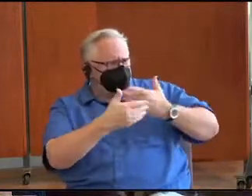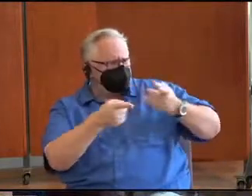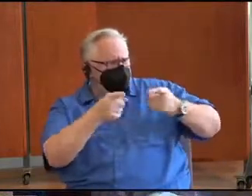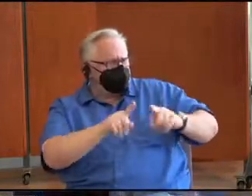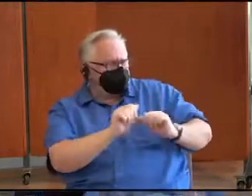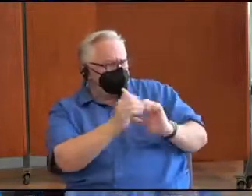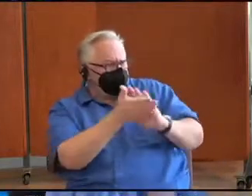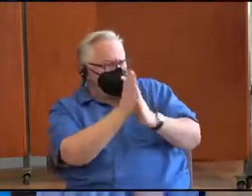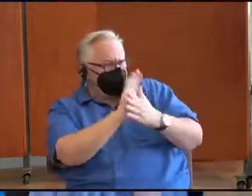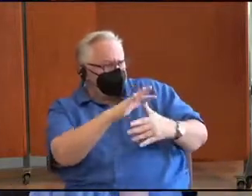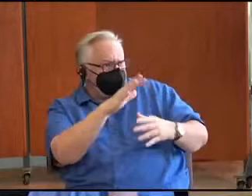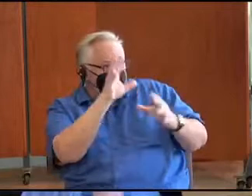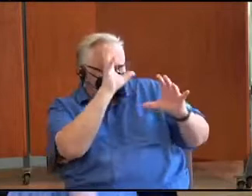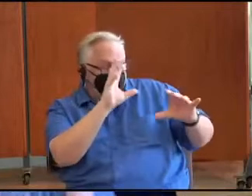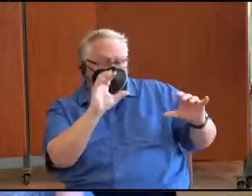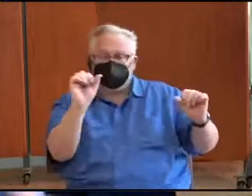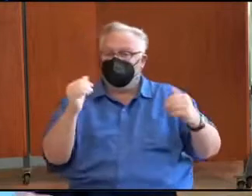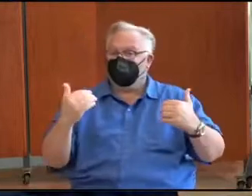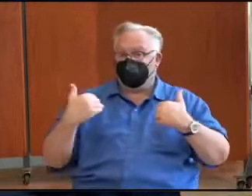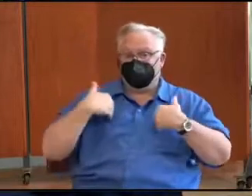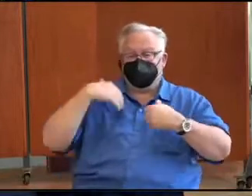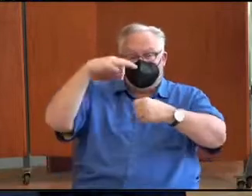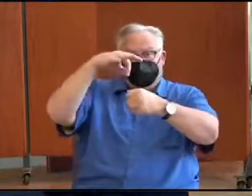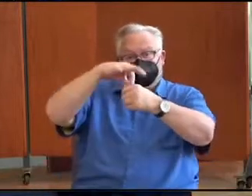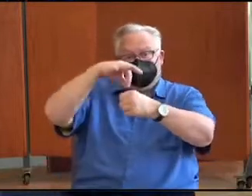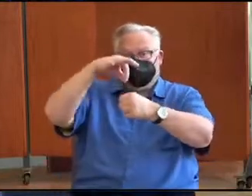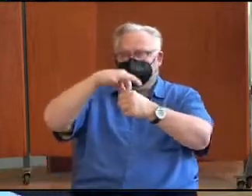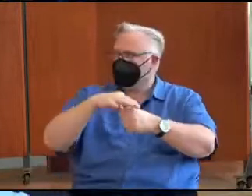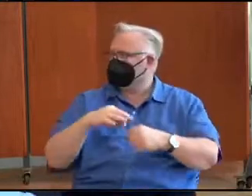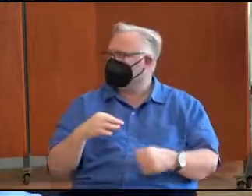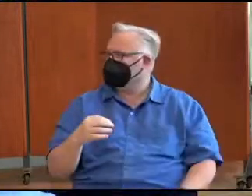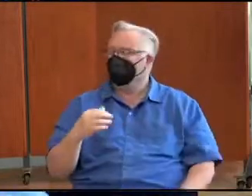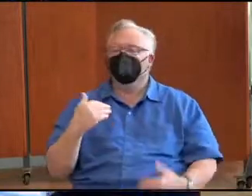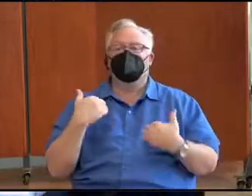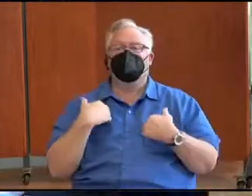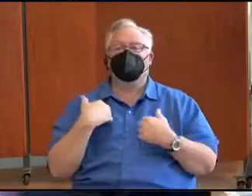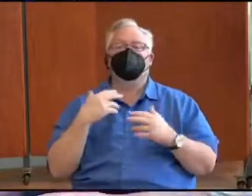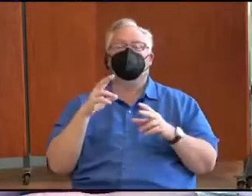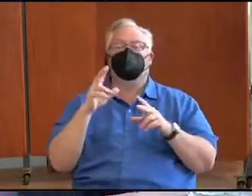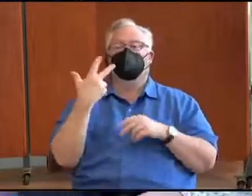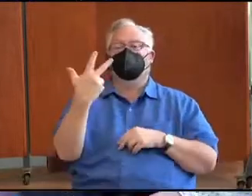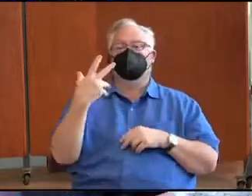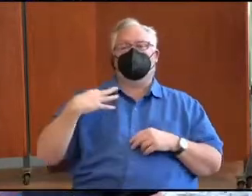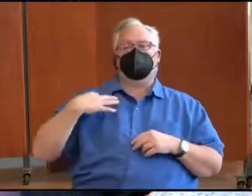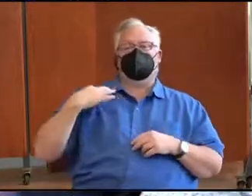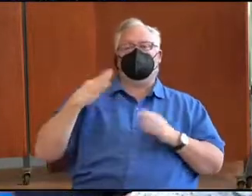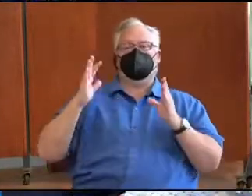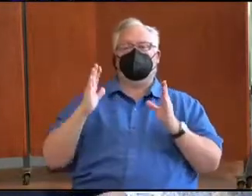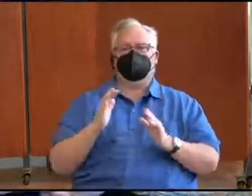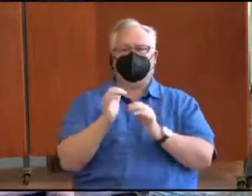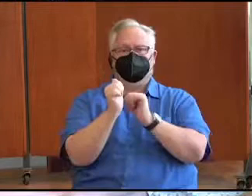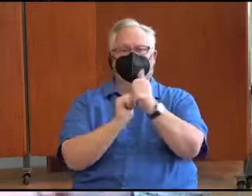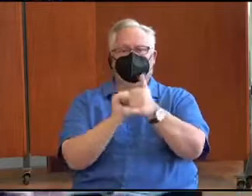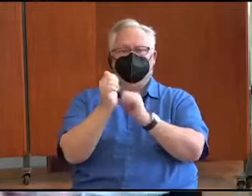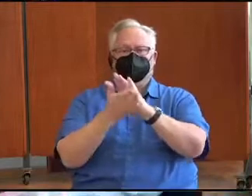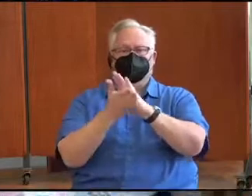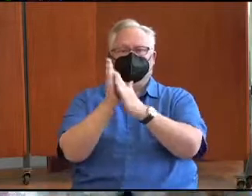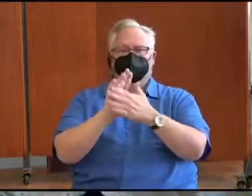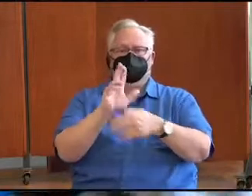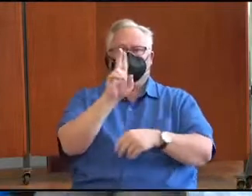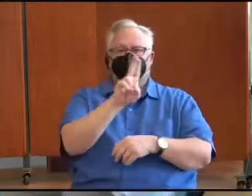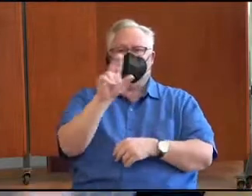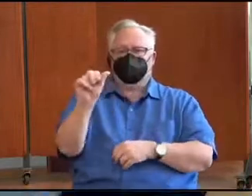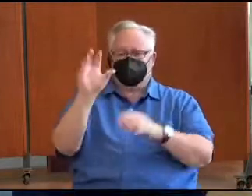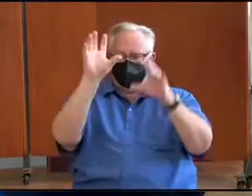So there is an election. So there were three candidates running for UUA president.